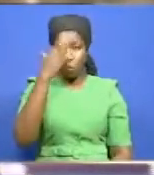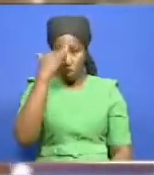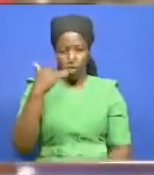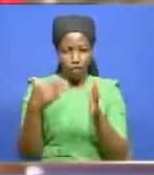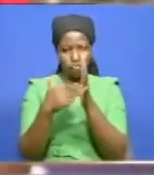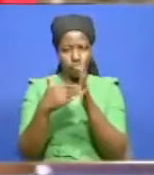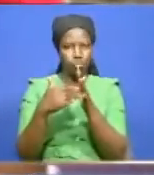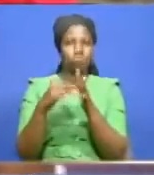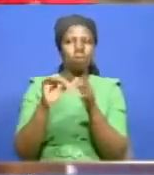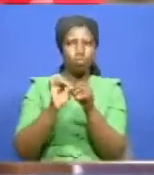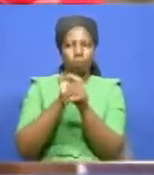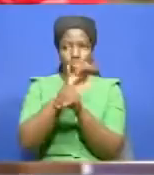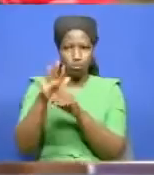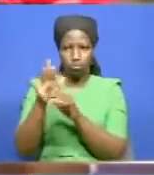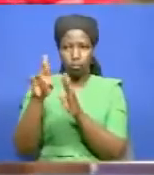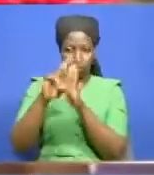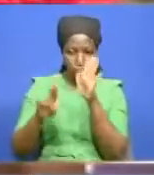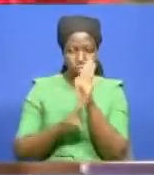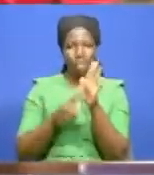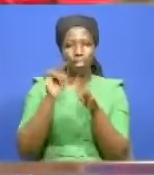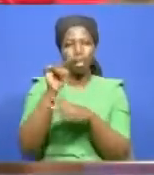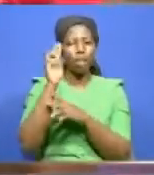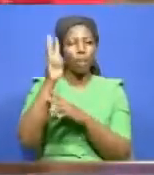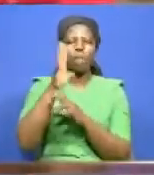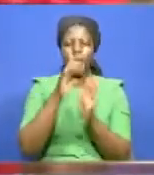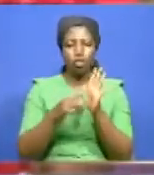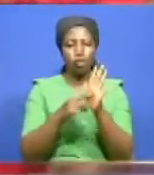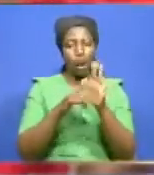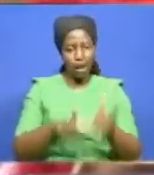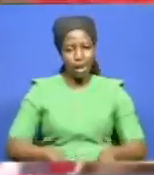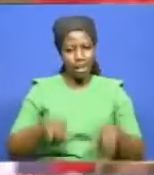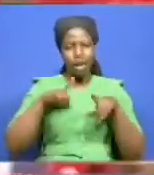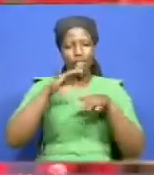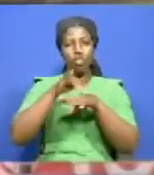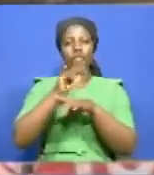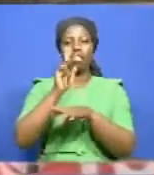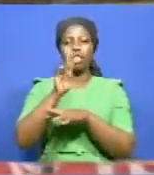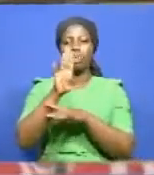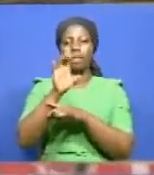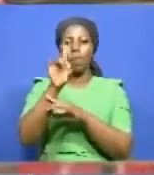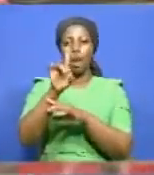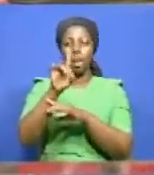coronavirus outbreak. The match will be aired live on KBC Channel 1 from 7 p.m.